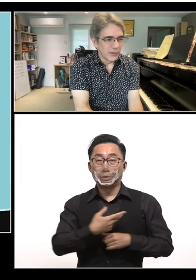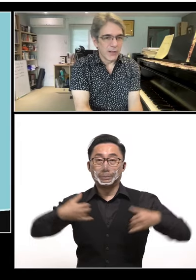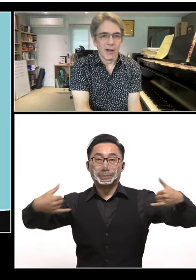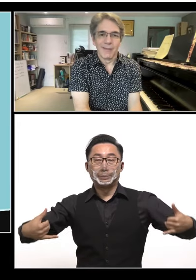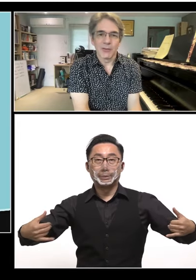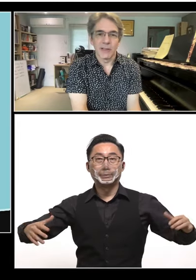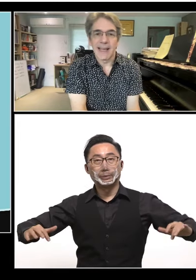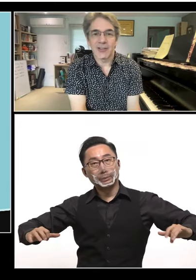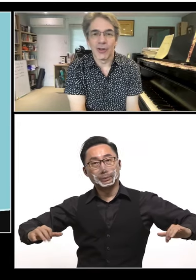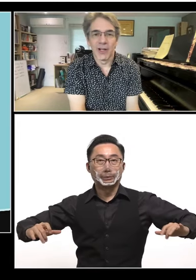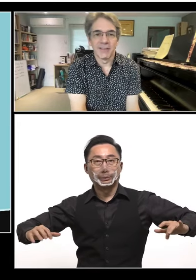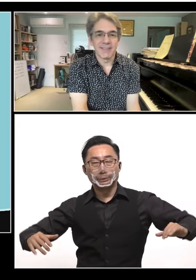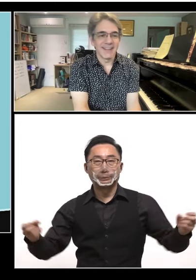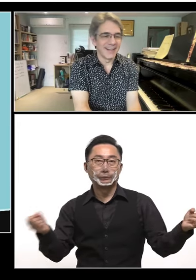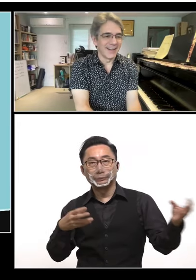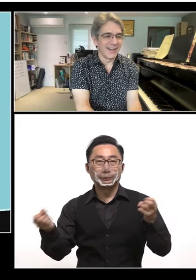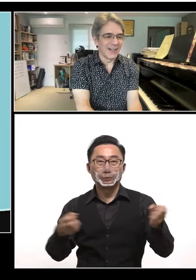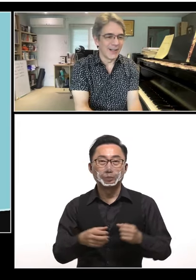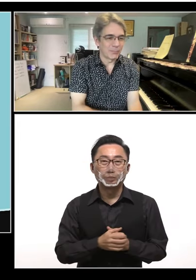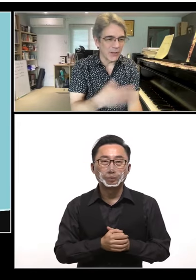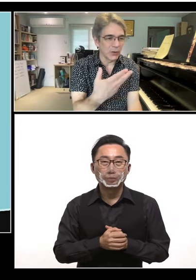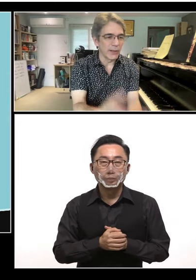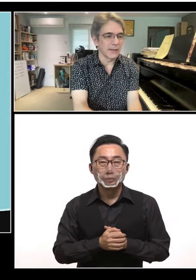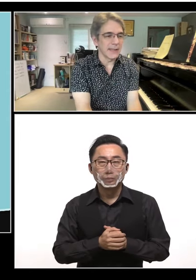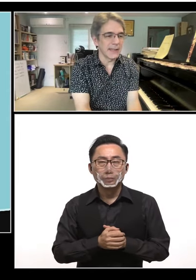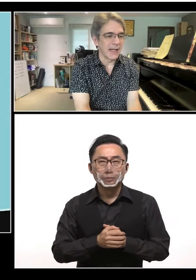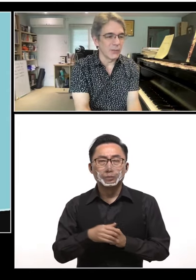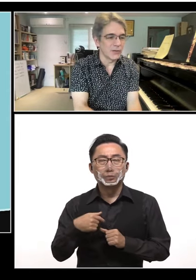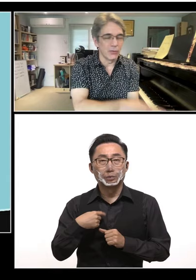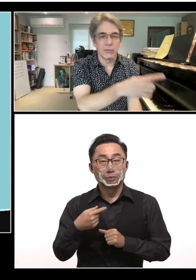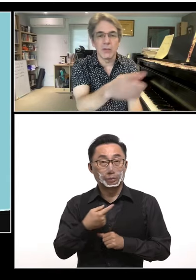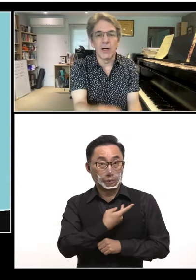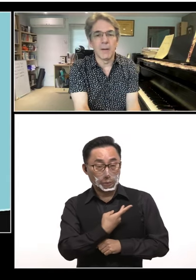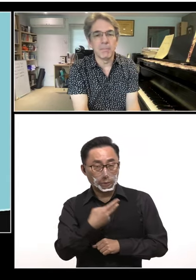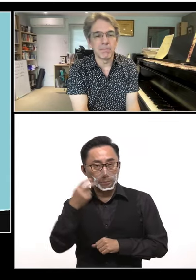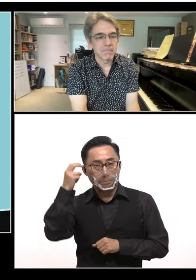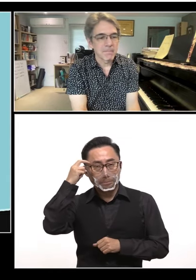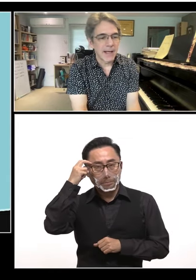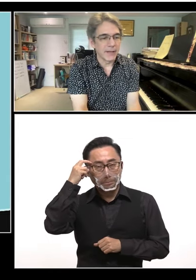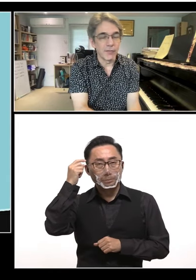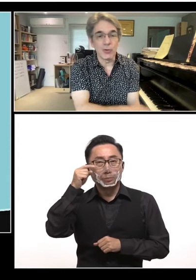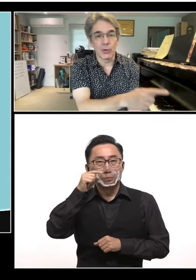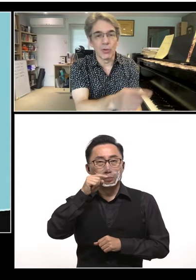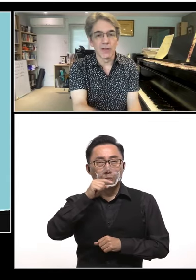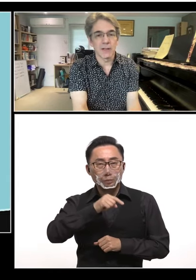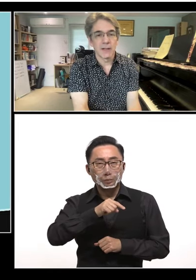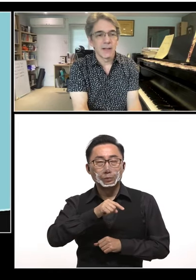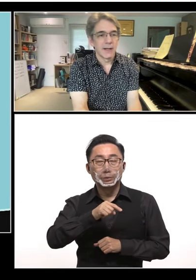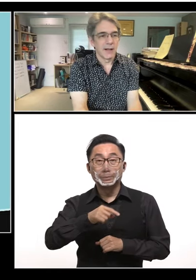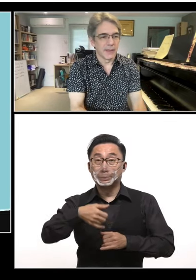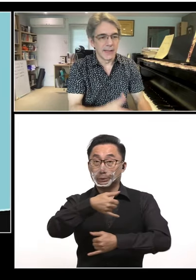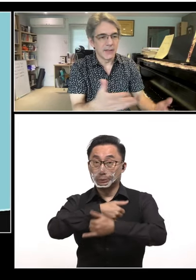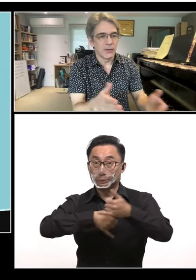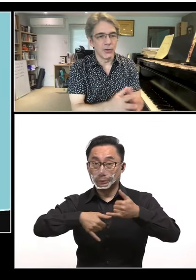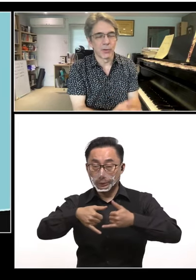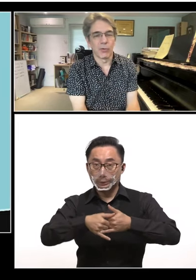Little did we know this would catch on pretty quickly, and we soon had a few tours